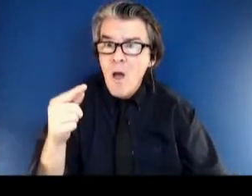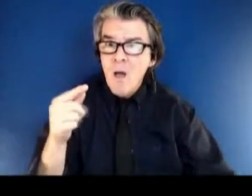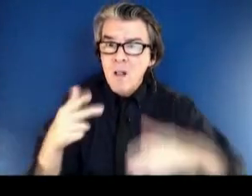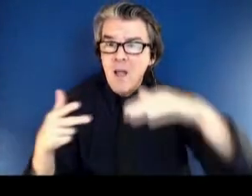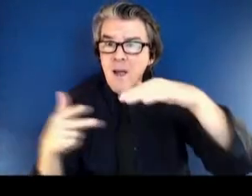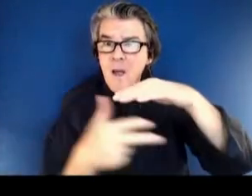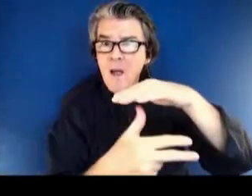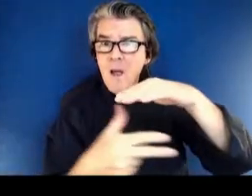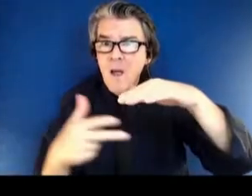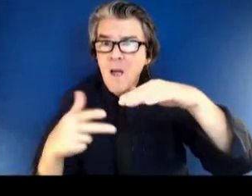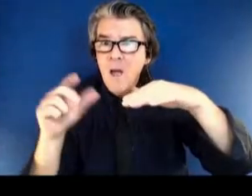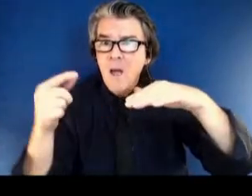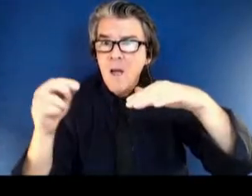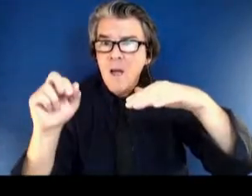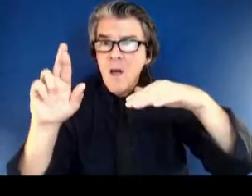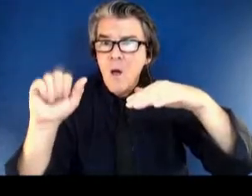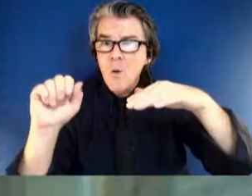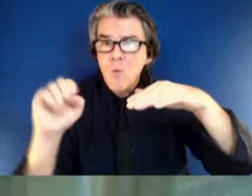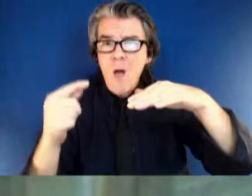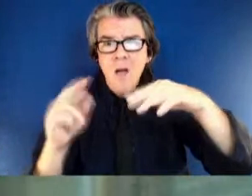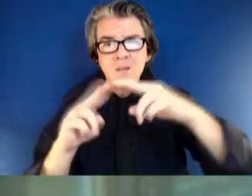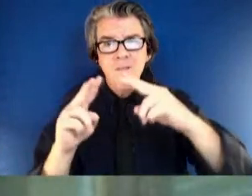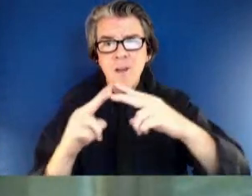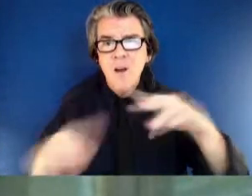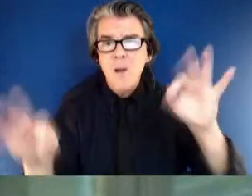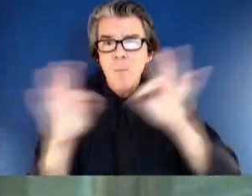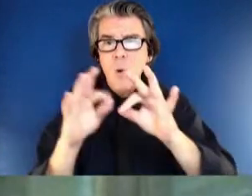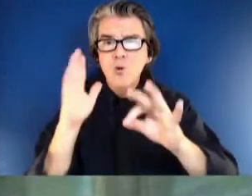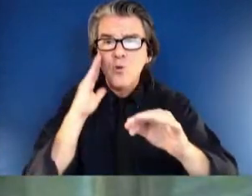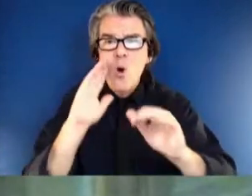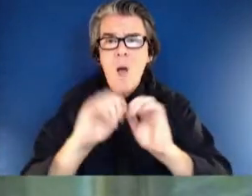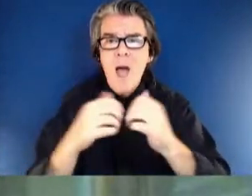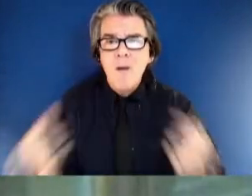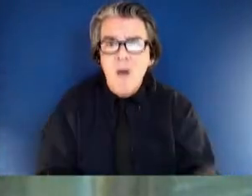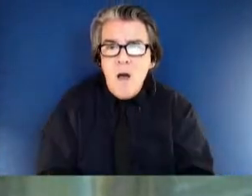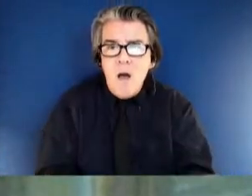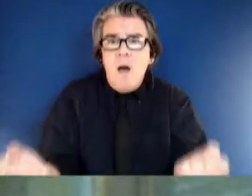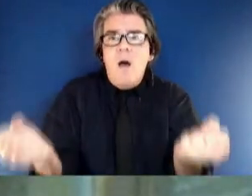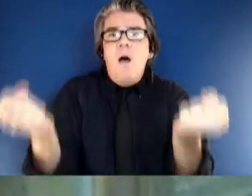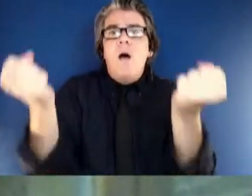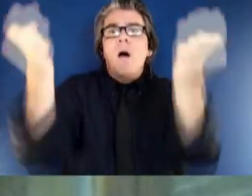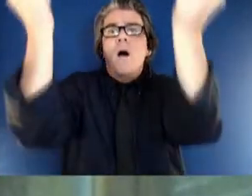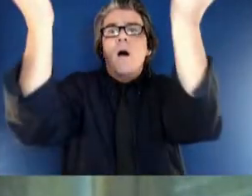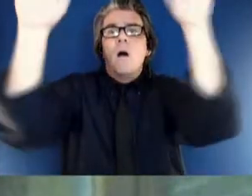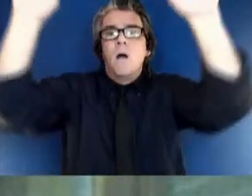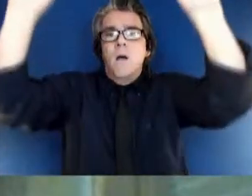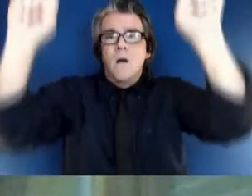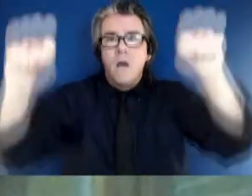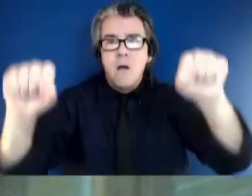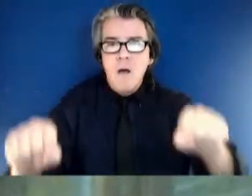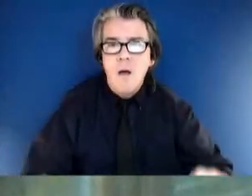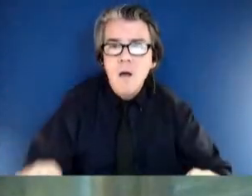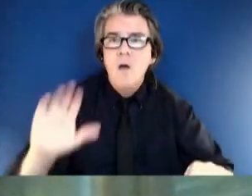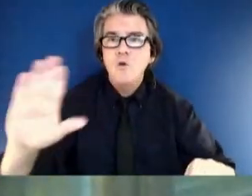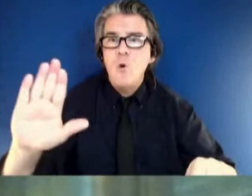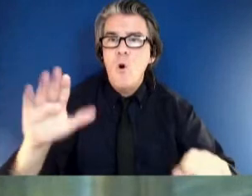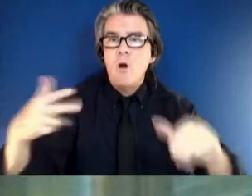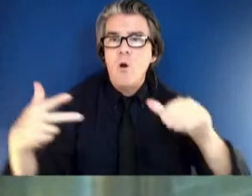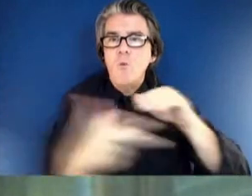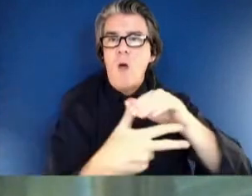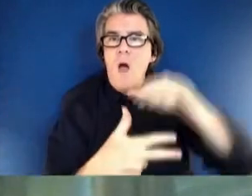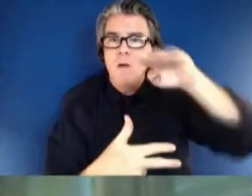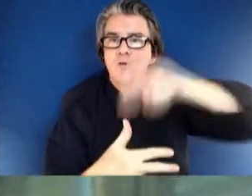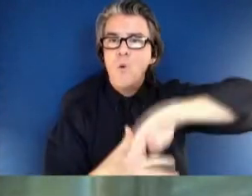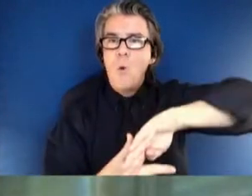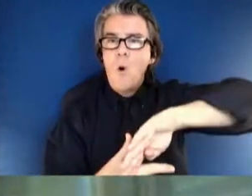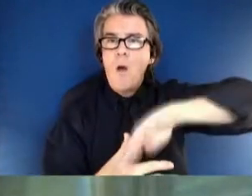event. These continue to be really challenging times, and we're doing everything we can to try to make these events as easy as